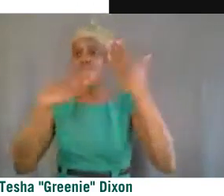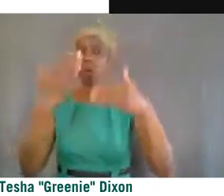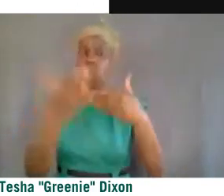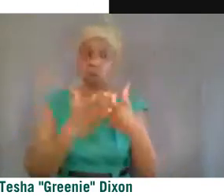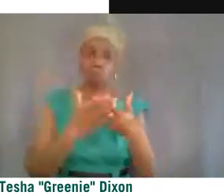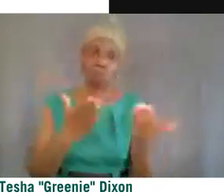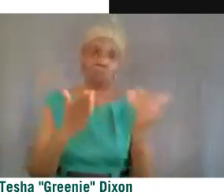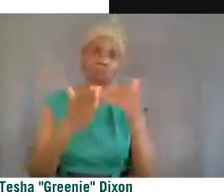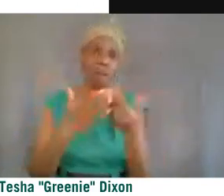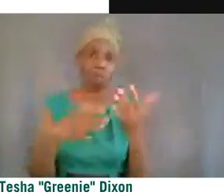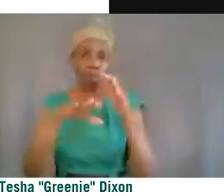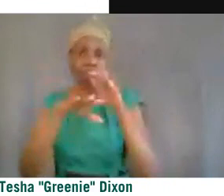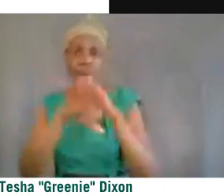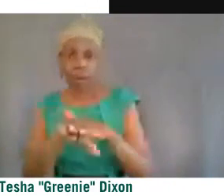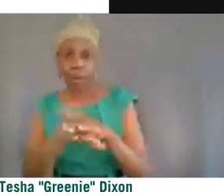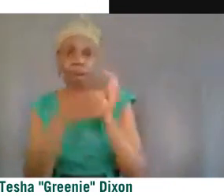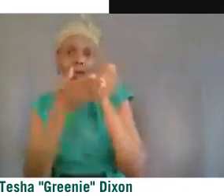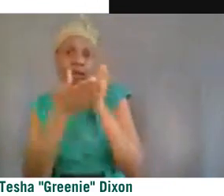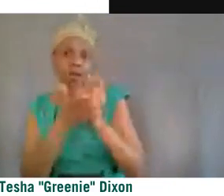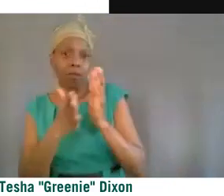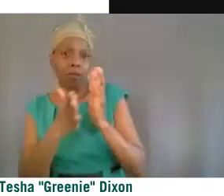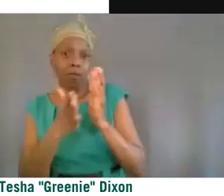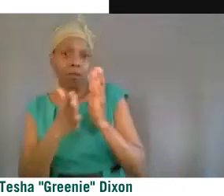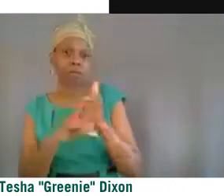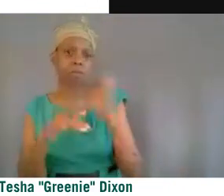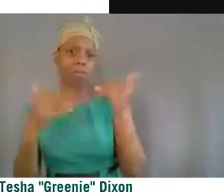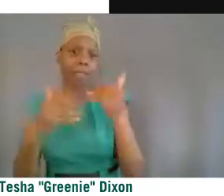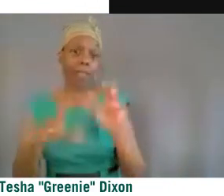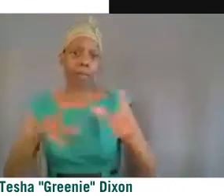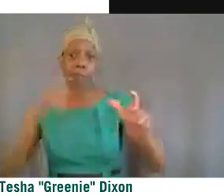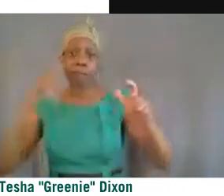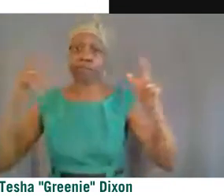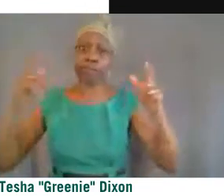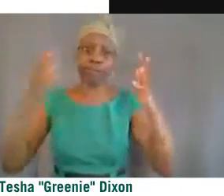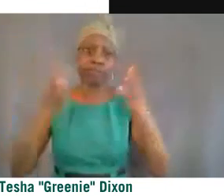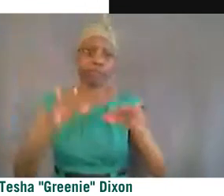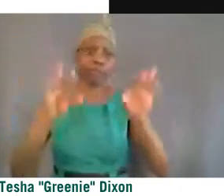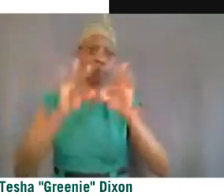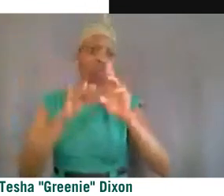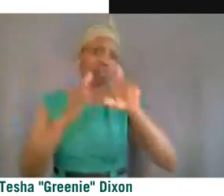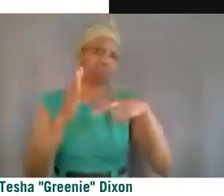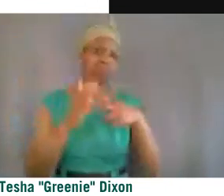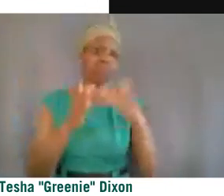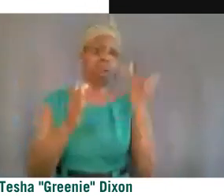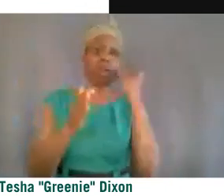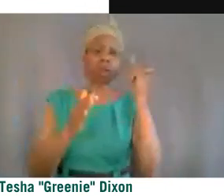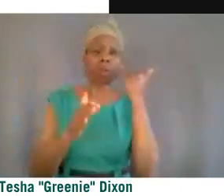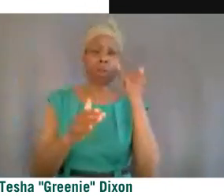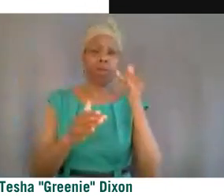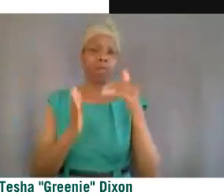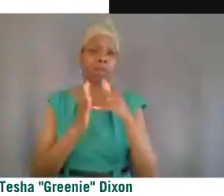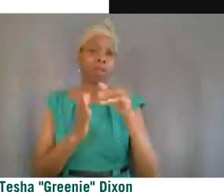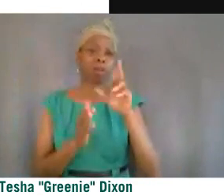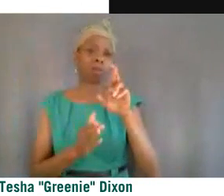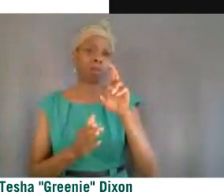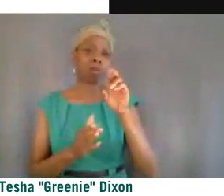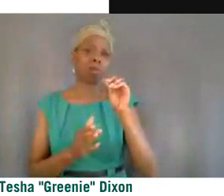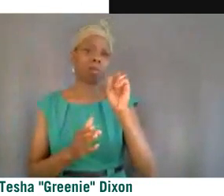therapists that play a huge important role. So I don't know if Dr. Rosenberg, you want to elaborate maybe on